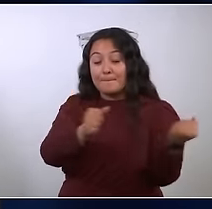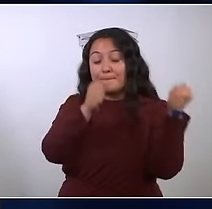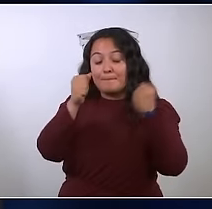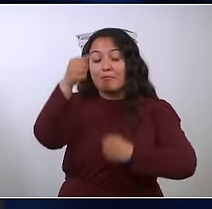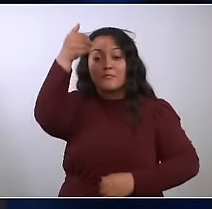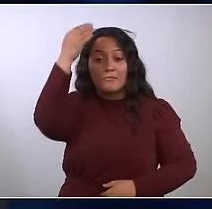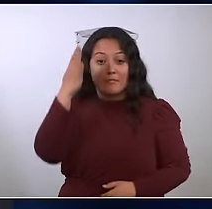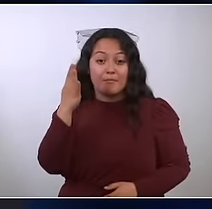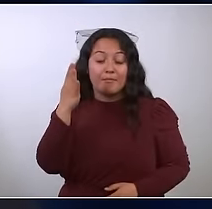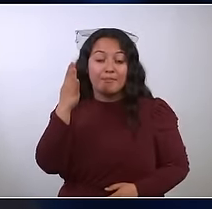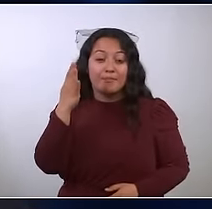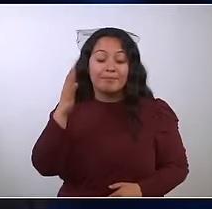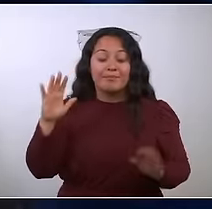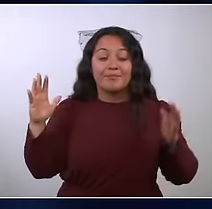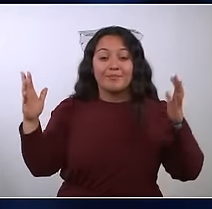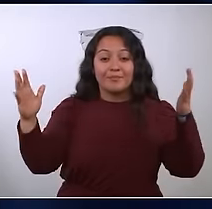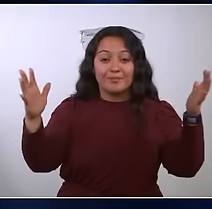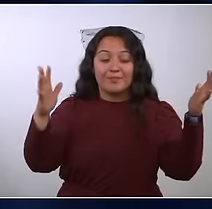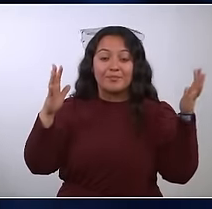poderoso?